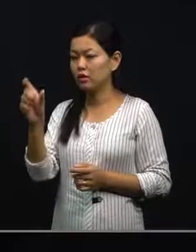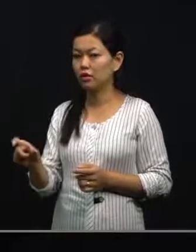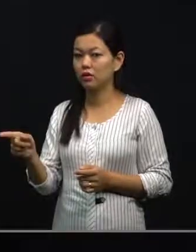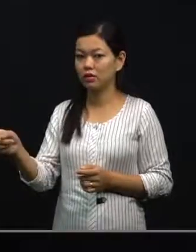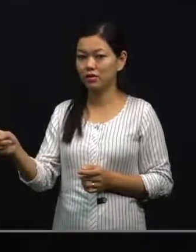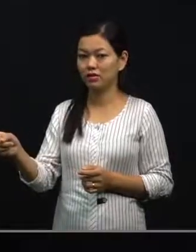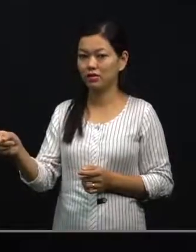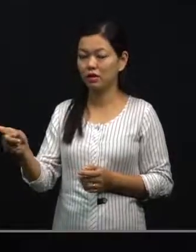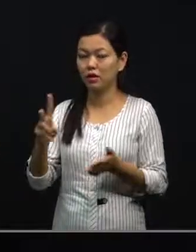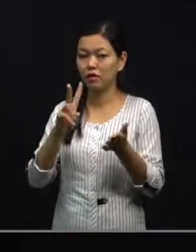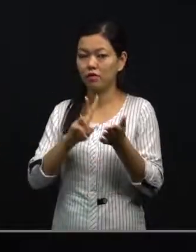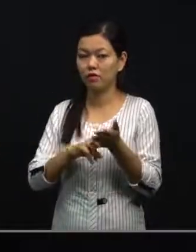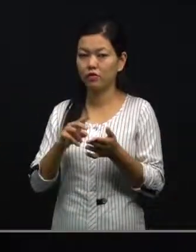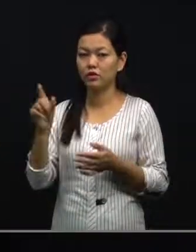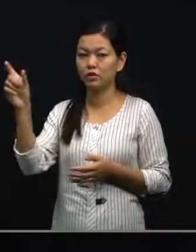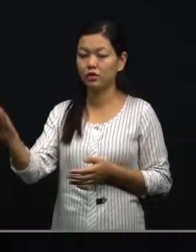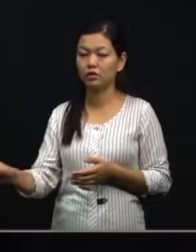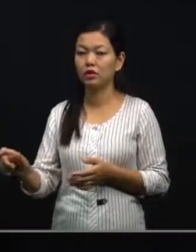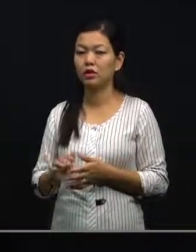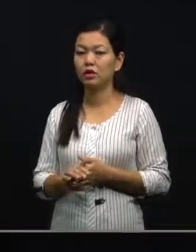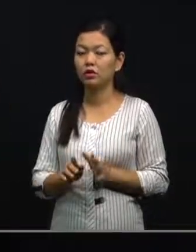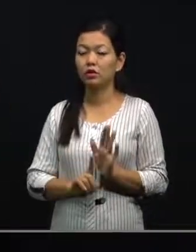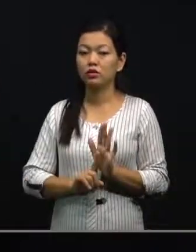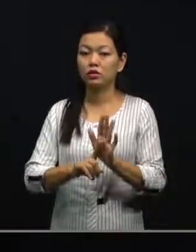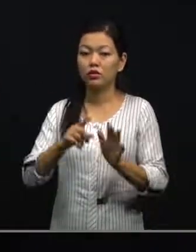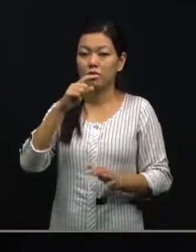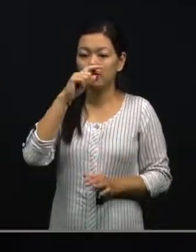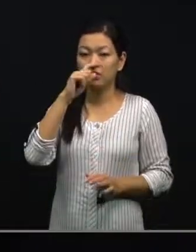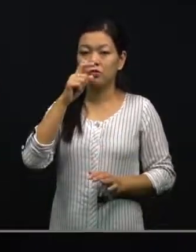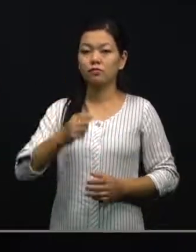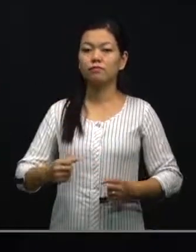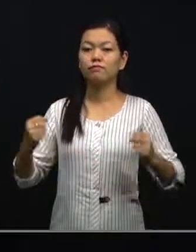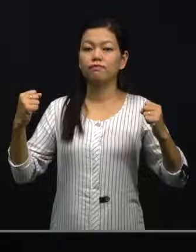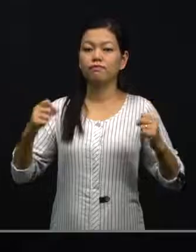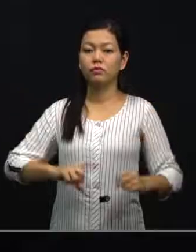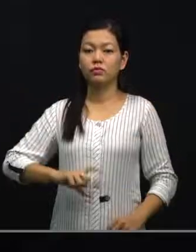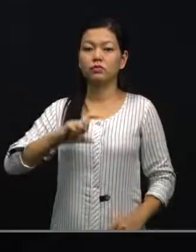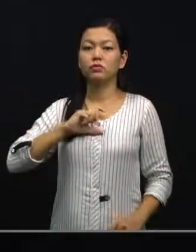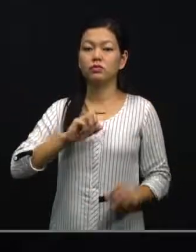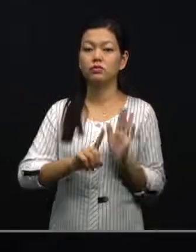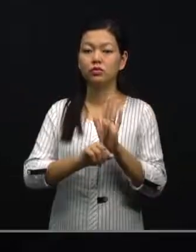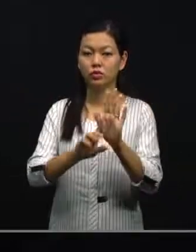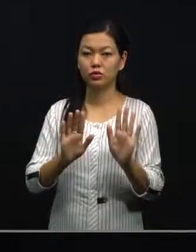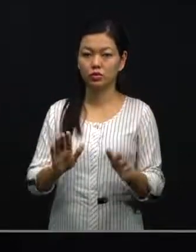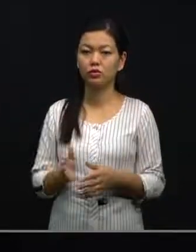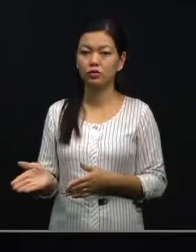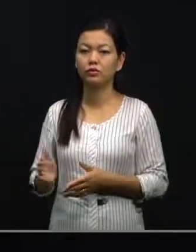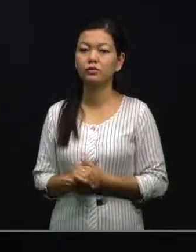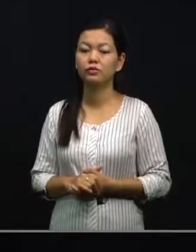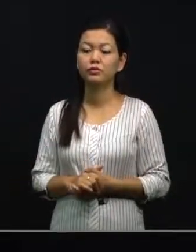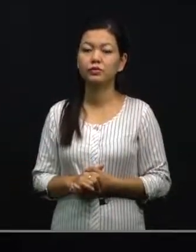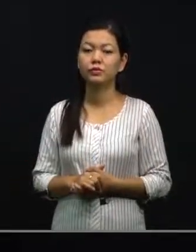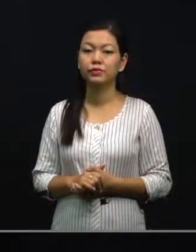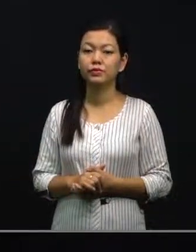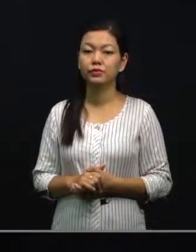or the modern and the Victorian, or the old and the scientific, and so on. So that's